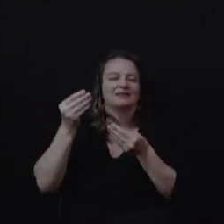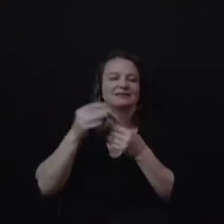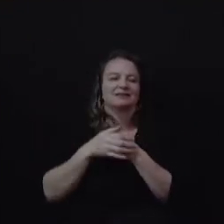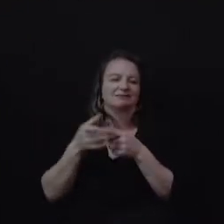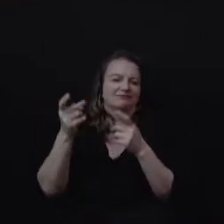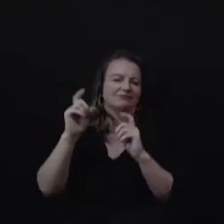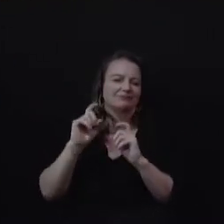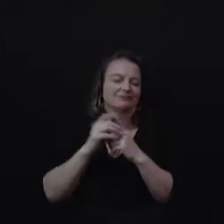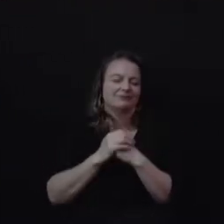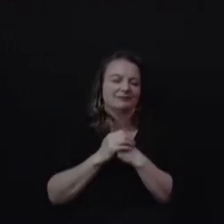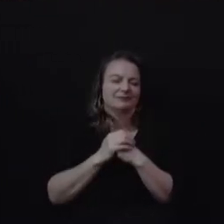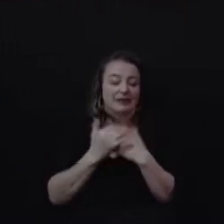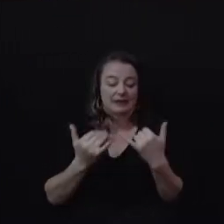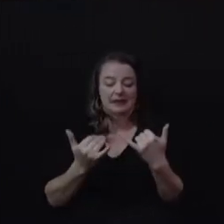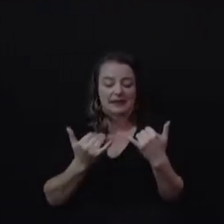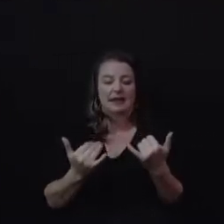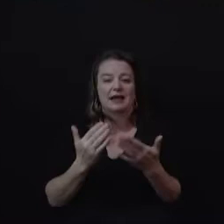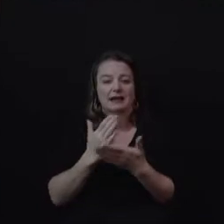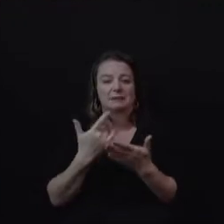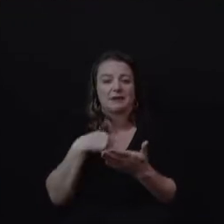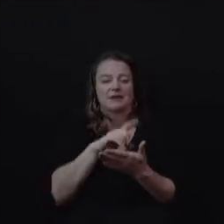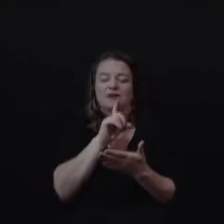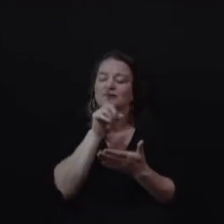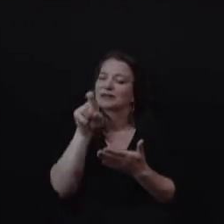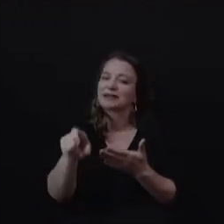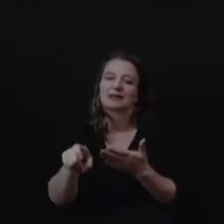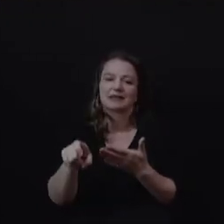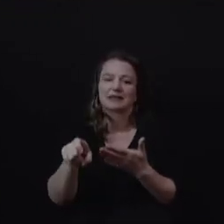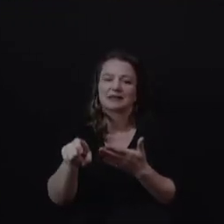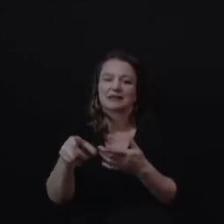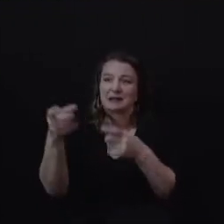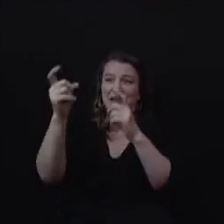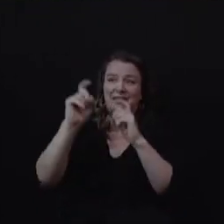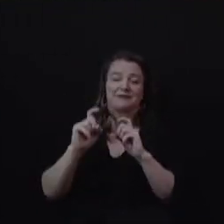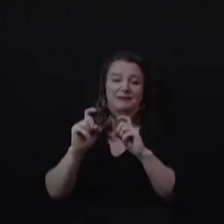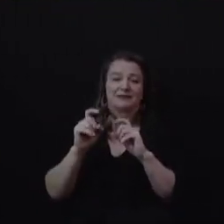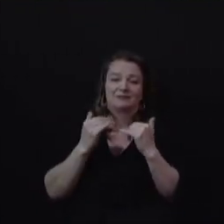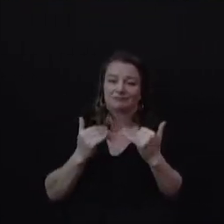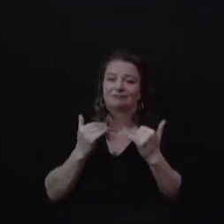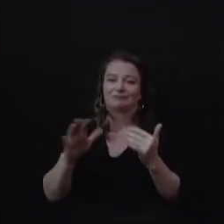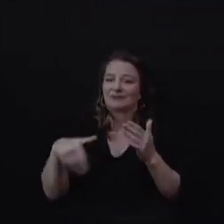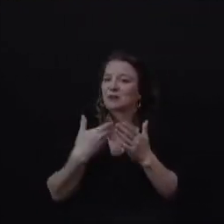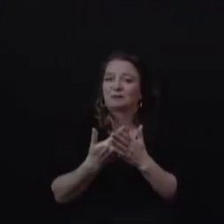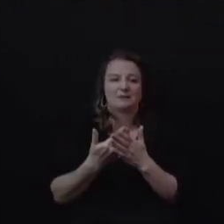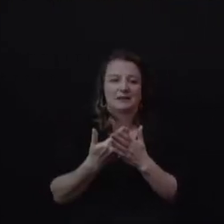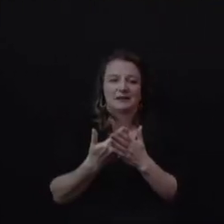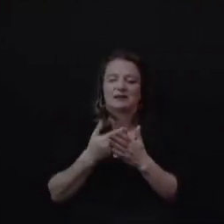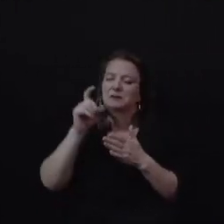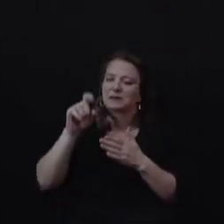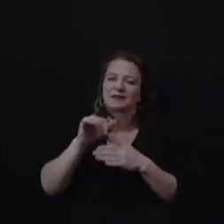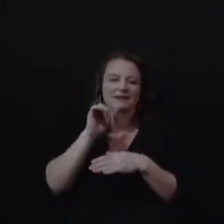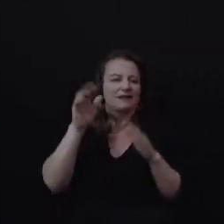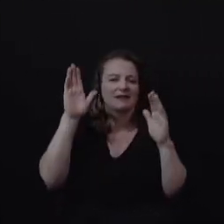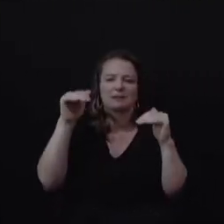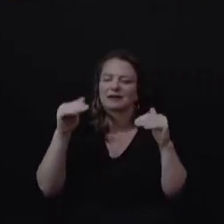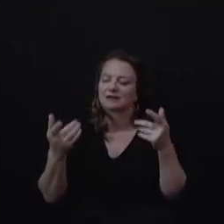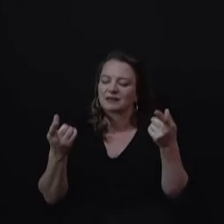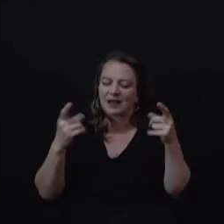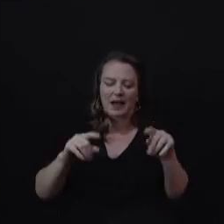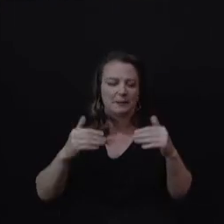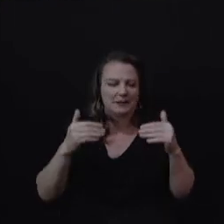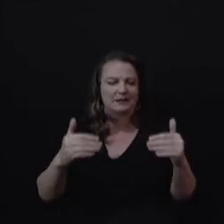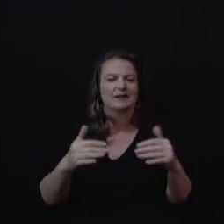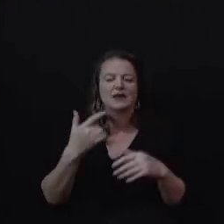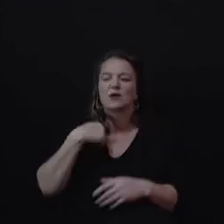today, some of us really need a present to show up. We really need the unexpected to happen. We